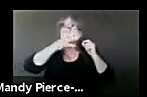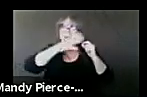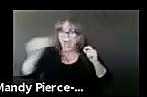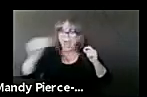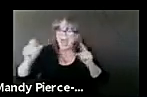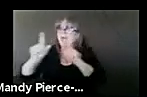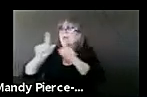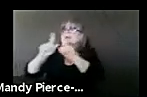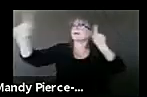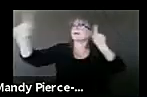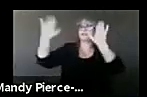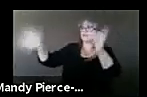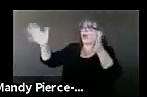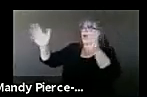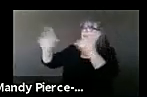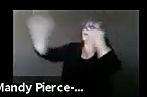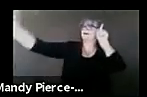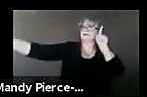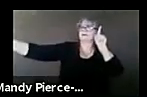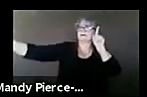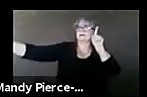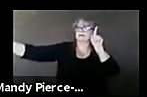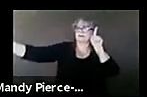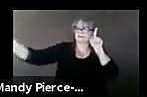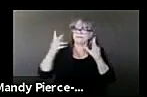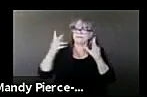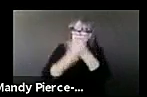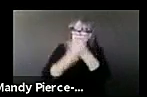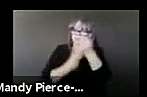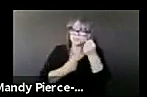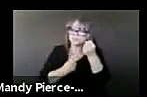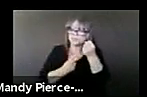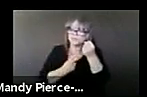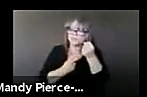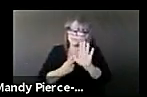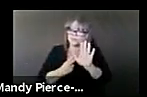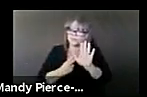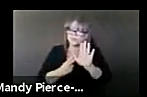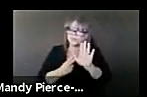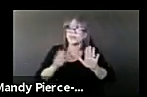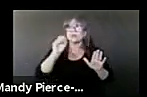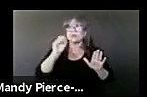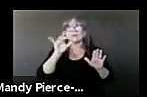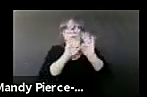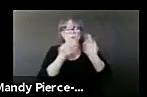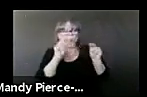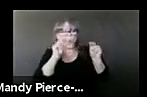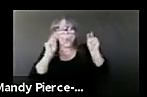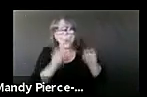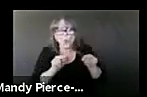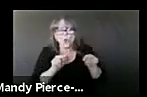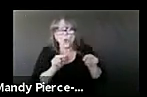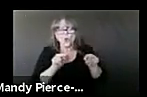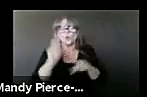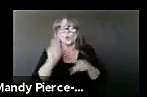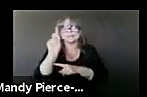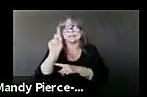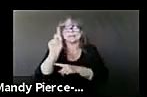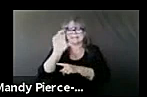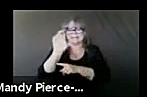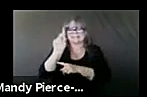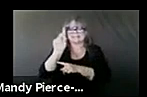the CDC website, and they have additional guidelines on cloth face coverings, or if you check out the